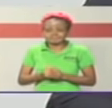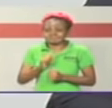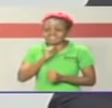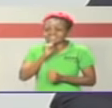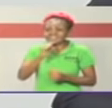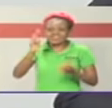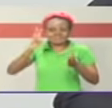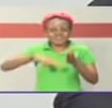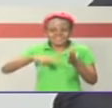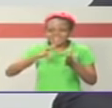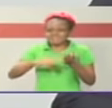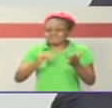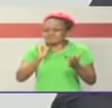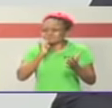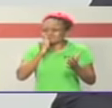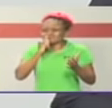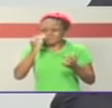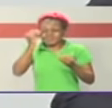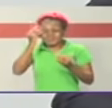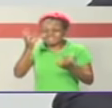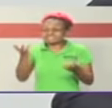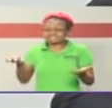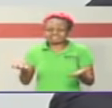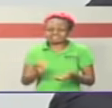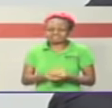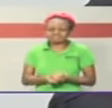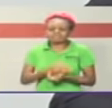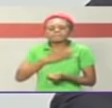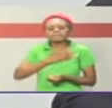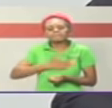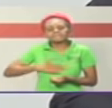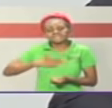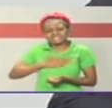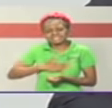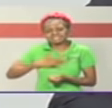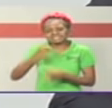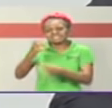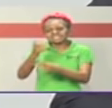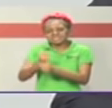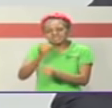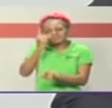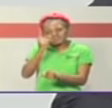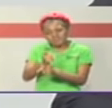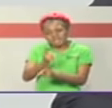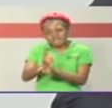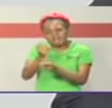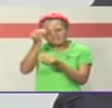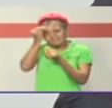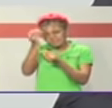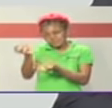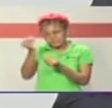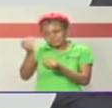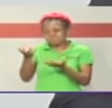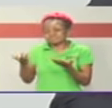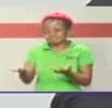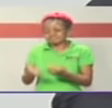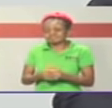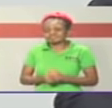misinformation often shared on social media, please rely on reputable sources for information such as the